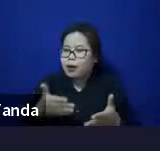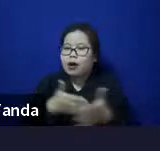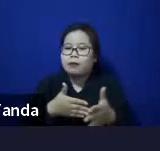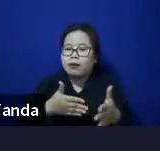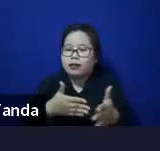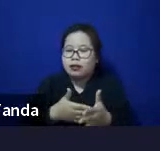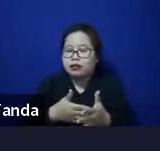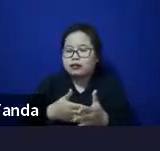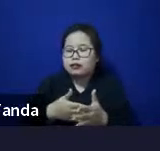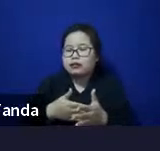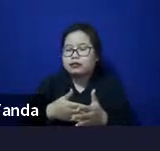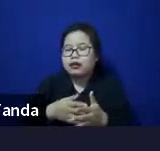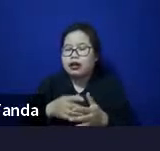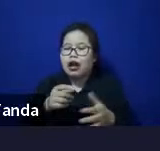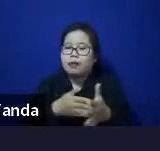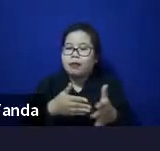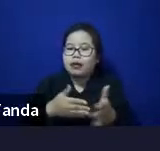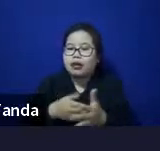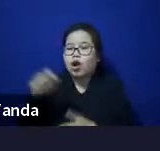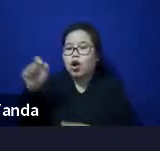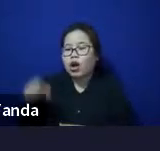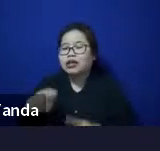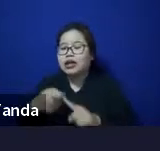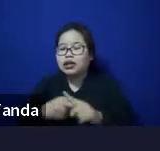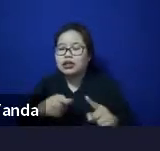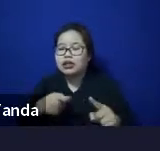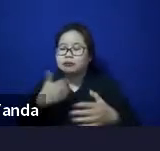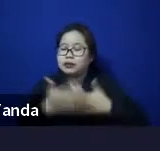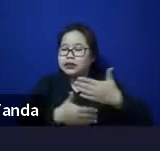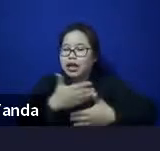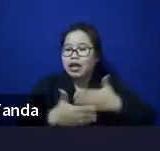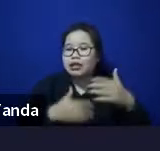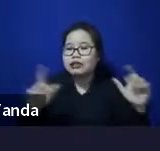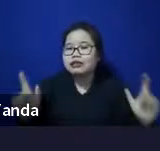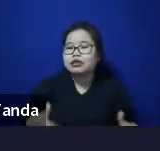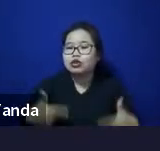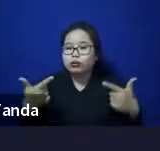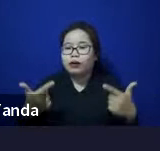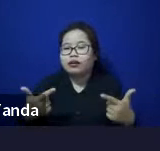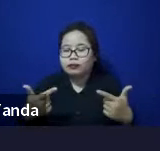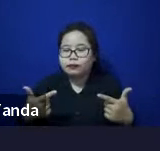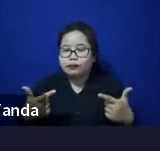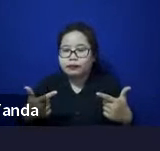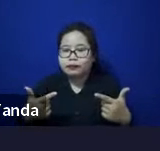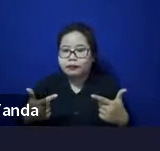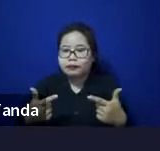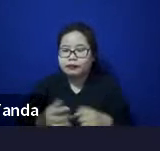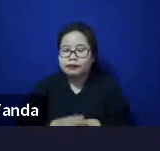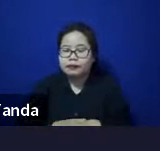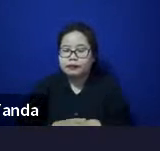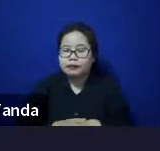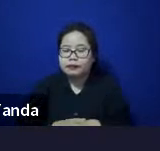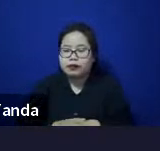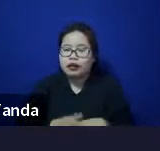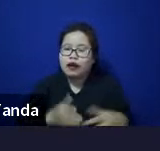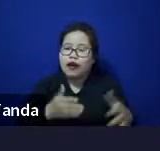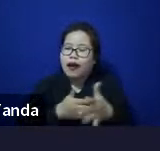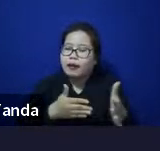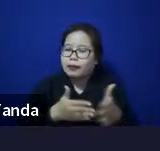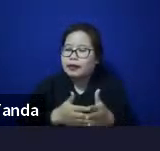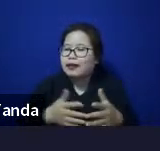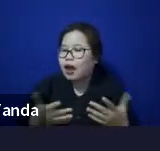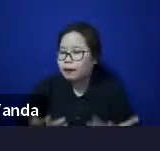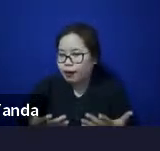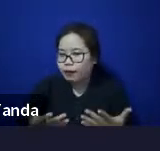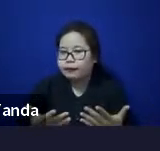life, what inhibits us, what restrains us. It's very important